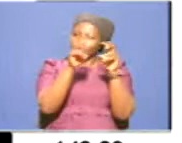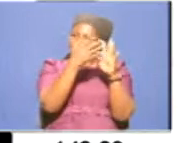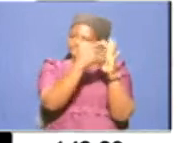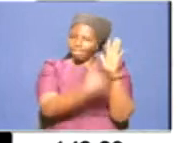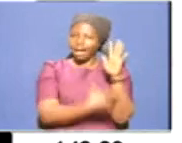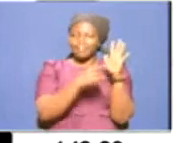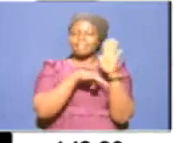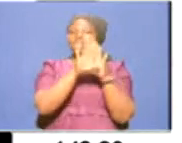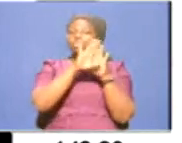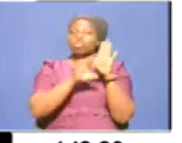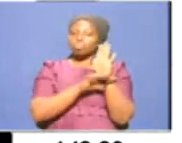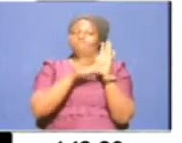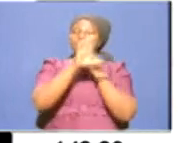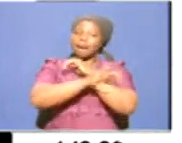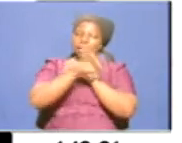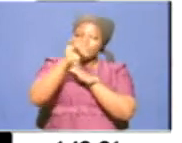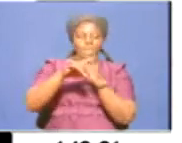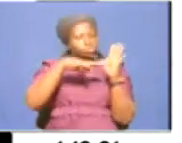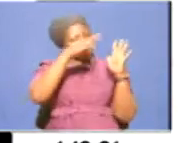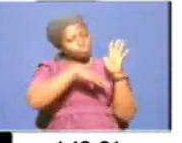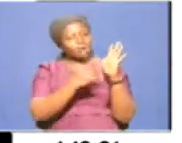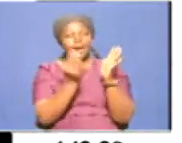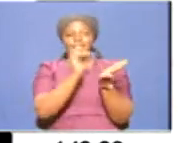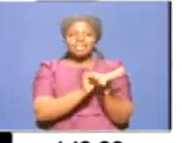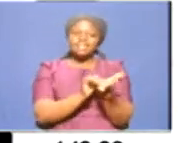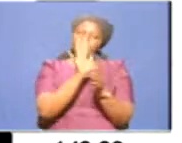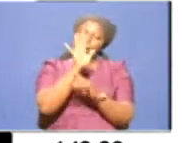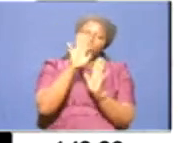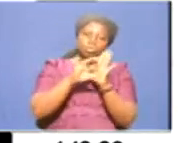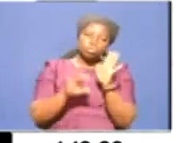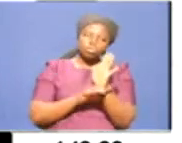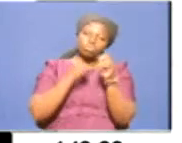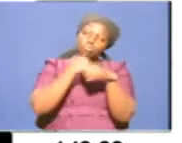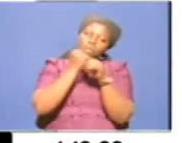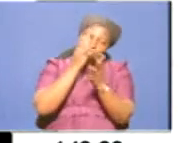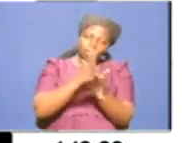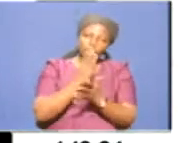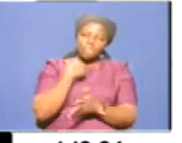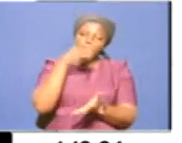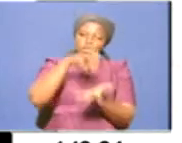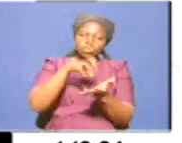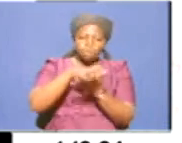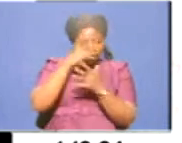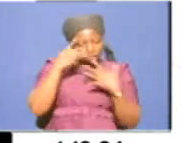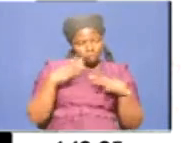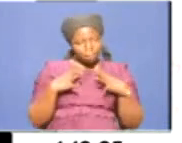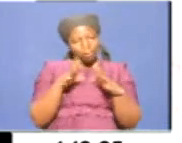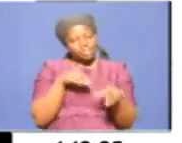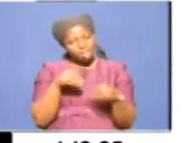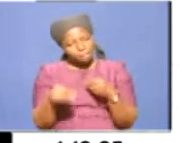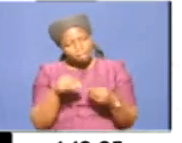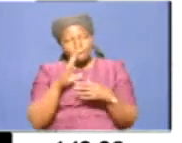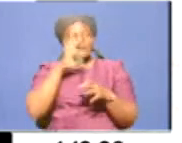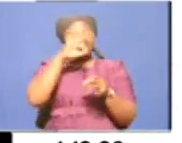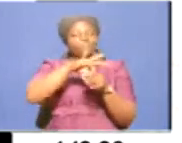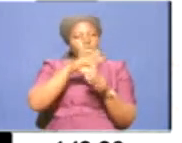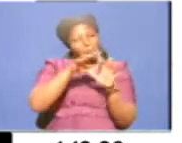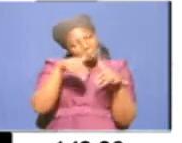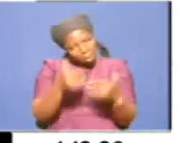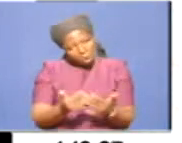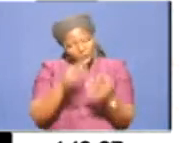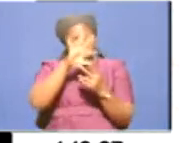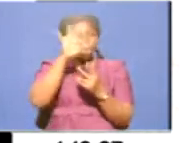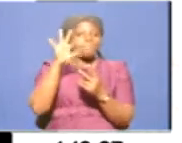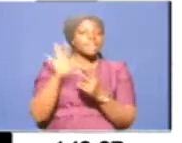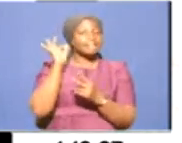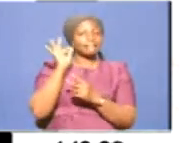their constitutions to ensure provisions for persons with disabilities to be elected or nominated. You know, affirmative action must actually be there